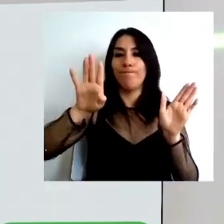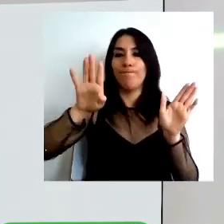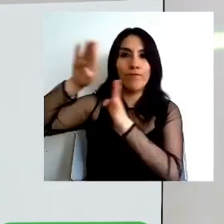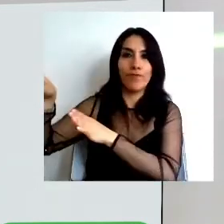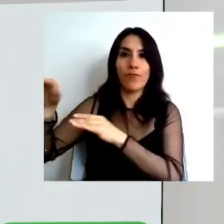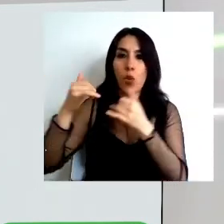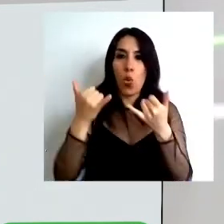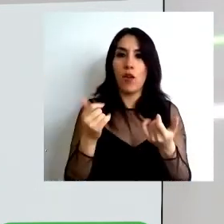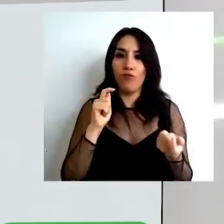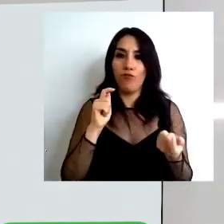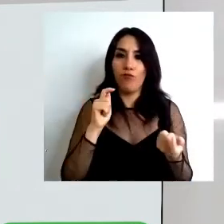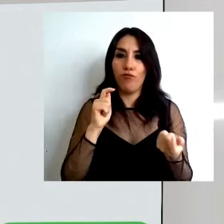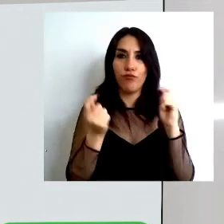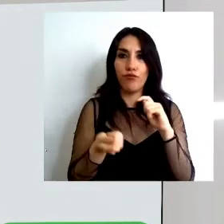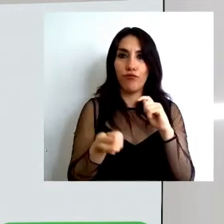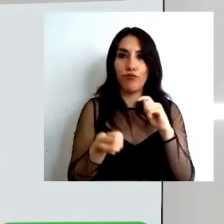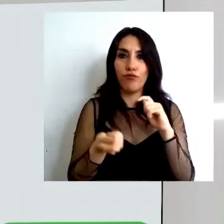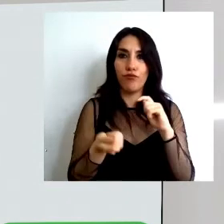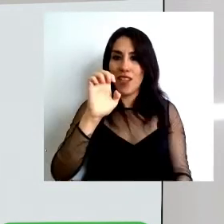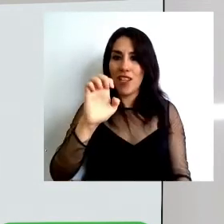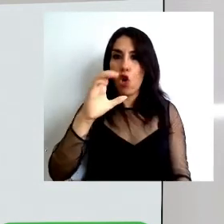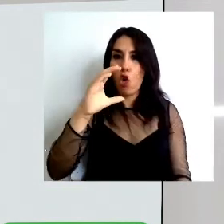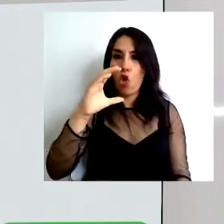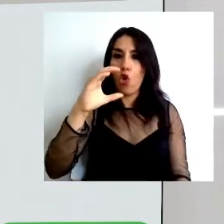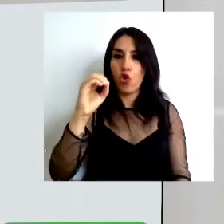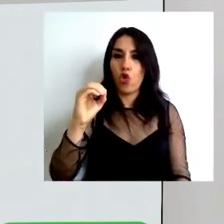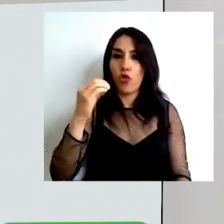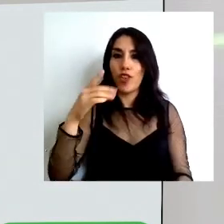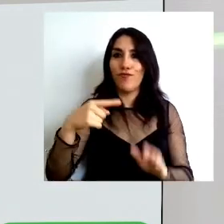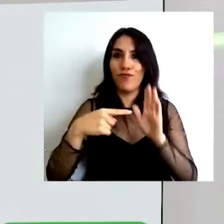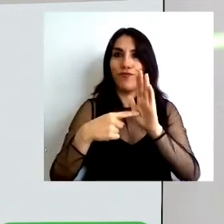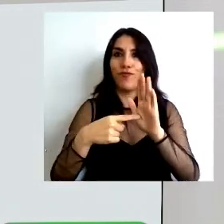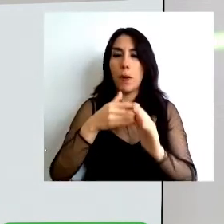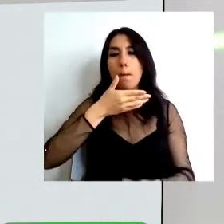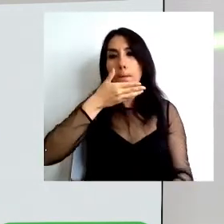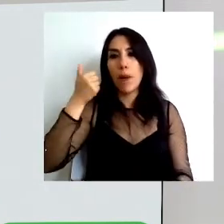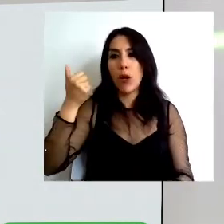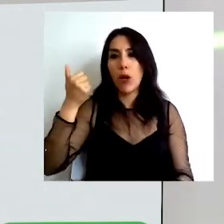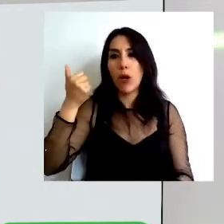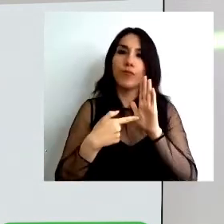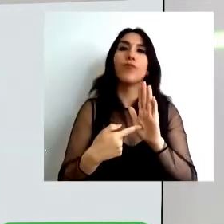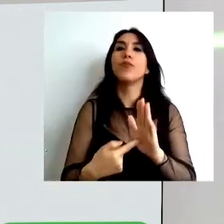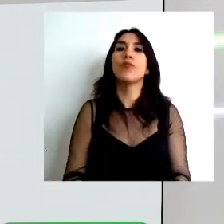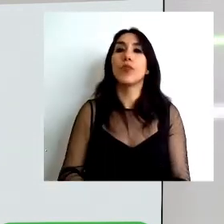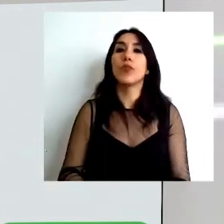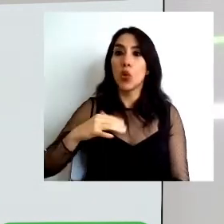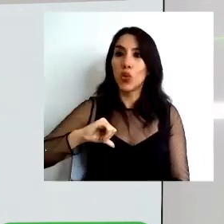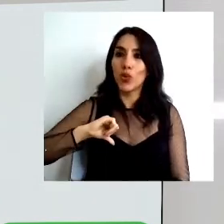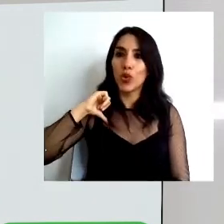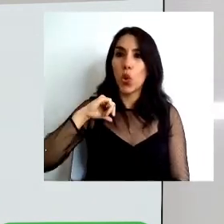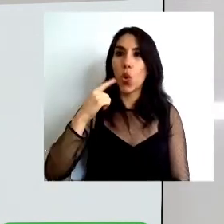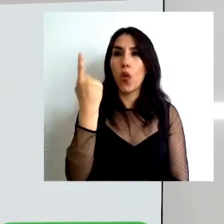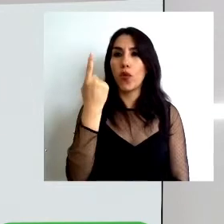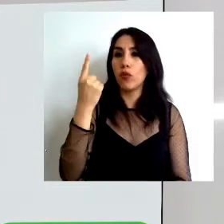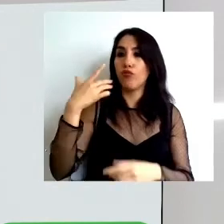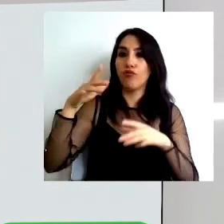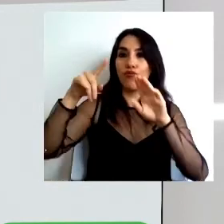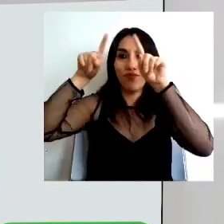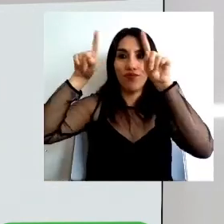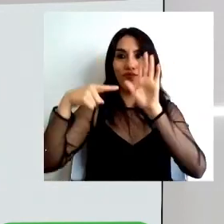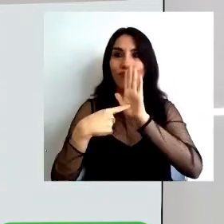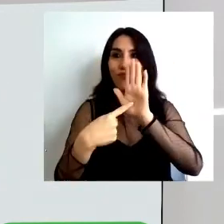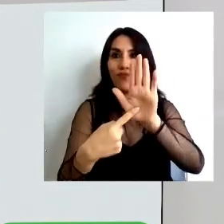in building networks. Finally, because this is a long journey and it's not an easy one, you need to